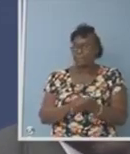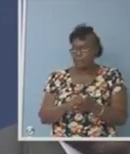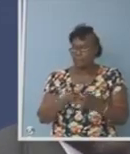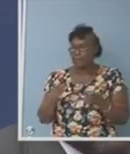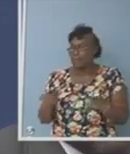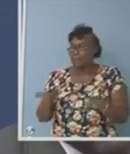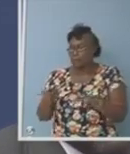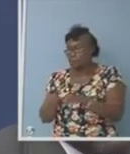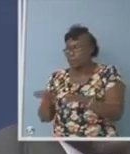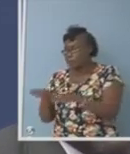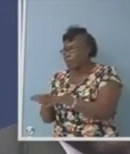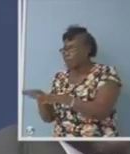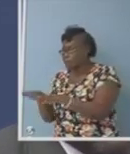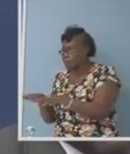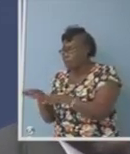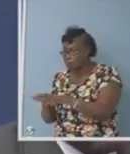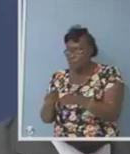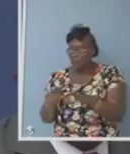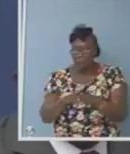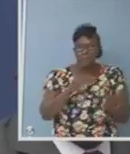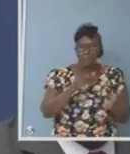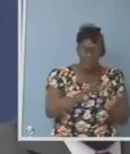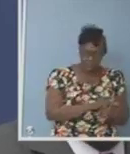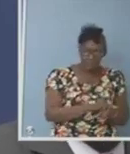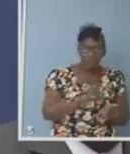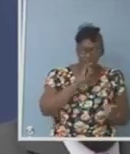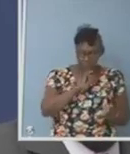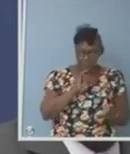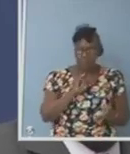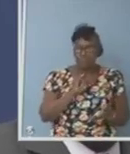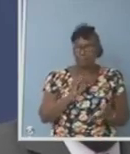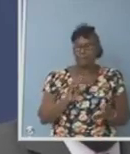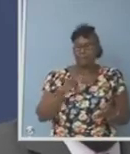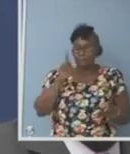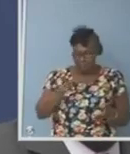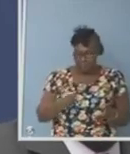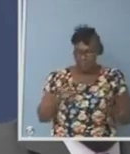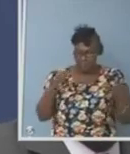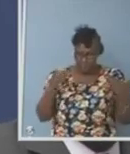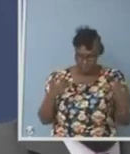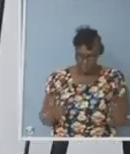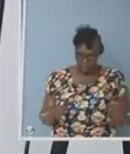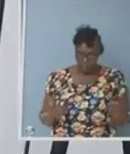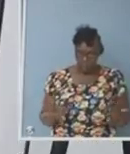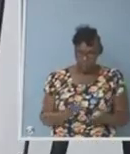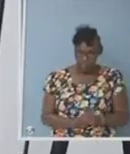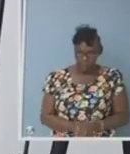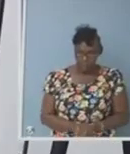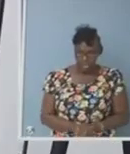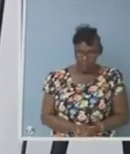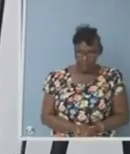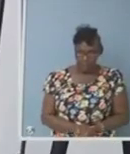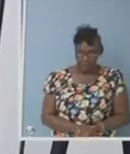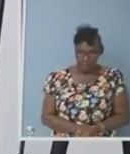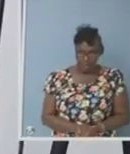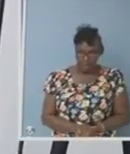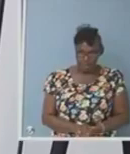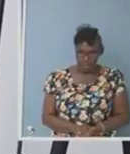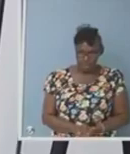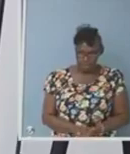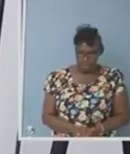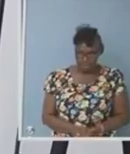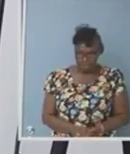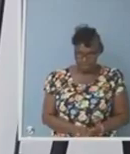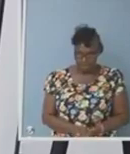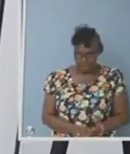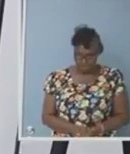currently exist. But that has become very, very necessary. Okay. Dr. Wheeler, you might be best